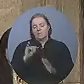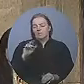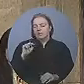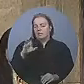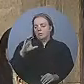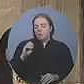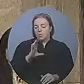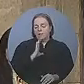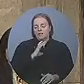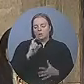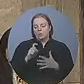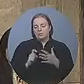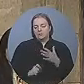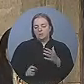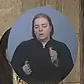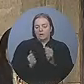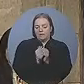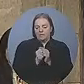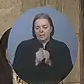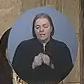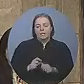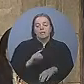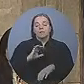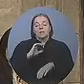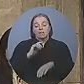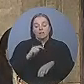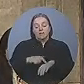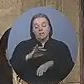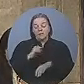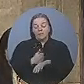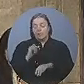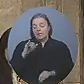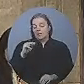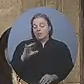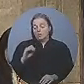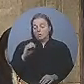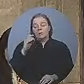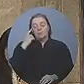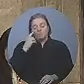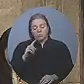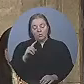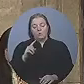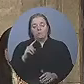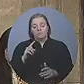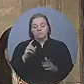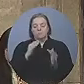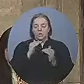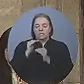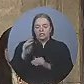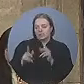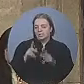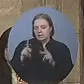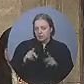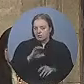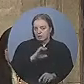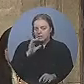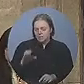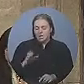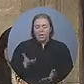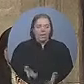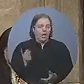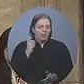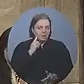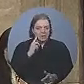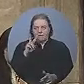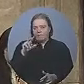were designed to protect Canadians, workers and their communities. But according to reports today, Valley broke its deal with the government